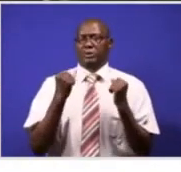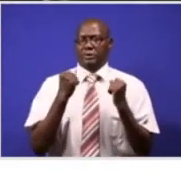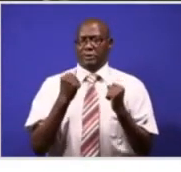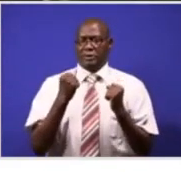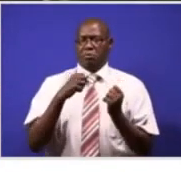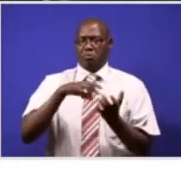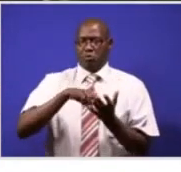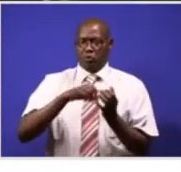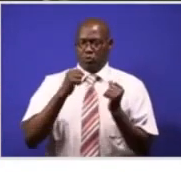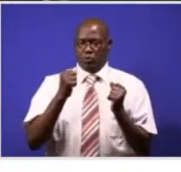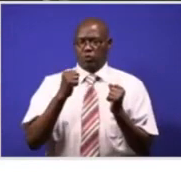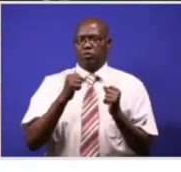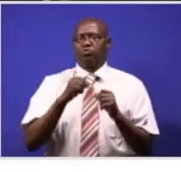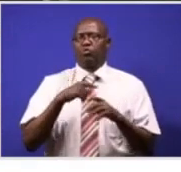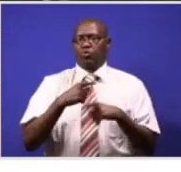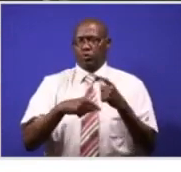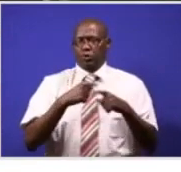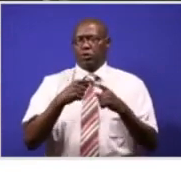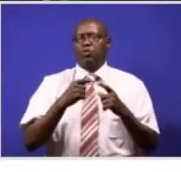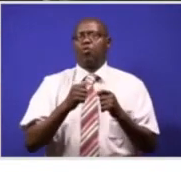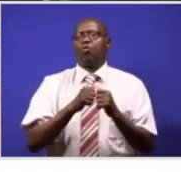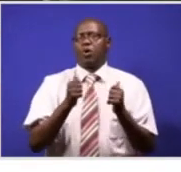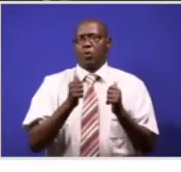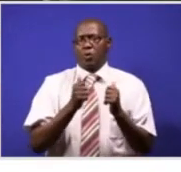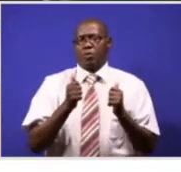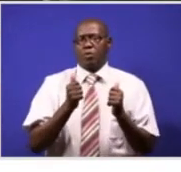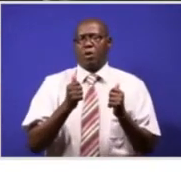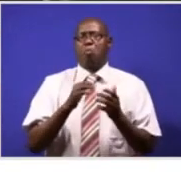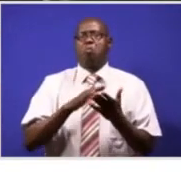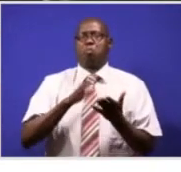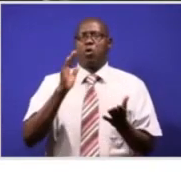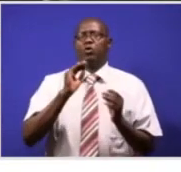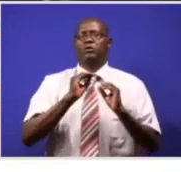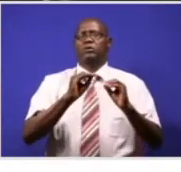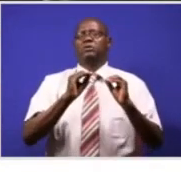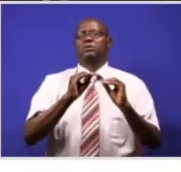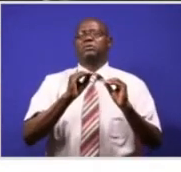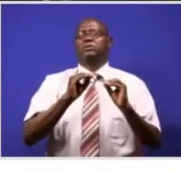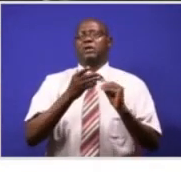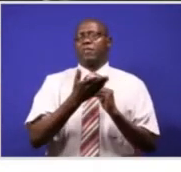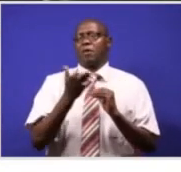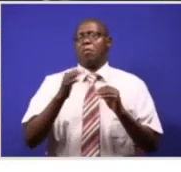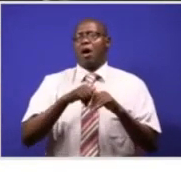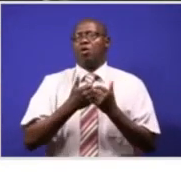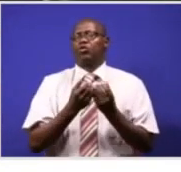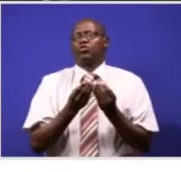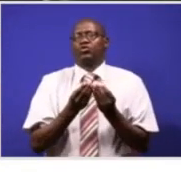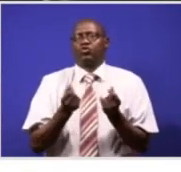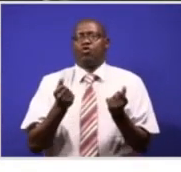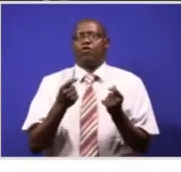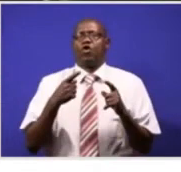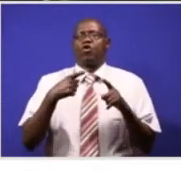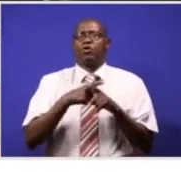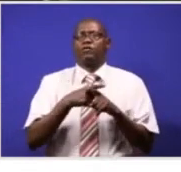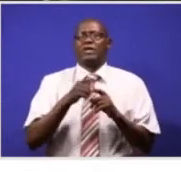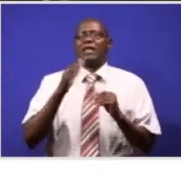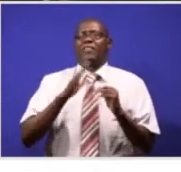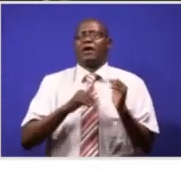are able to carry on. And furthermore, let's teach them how to resolve conflicts as opposed to exposing